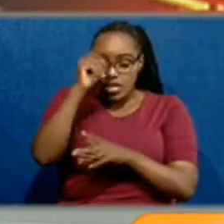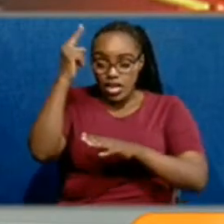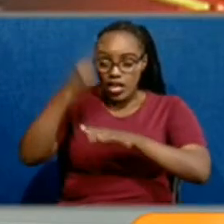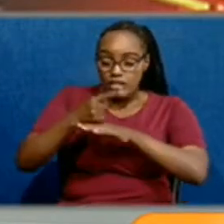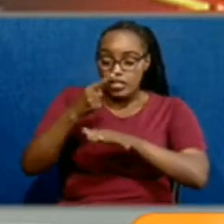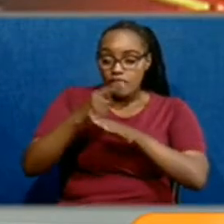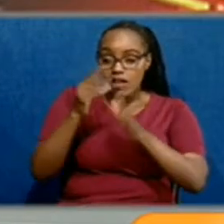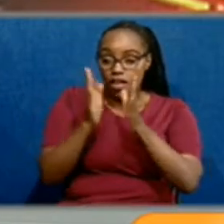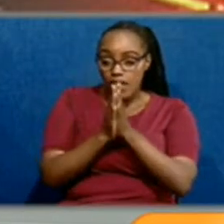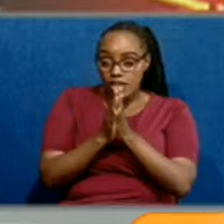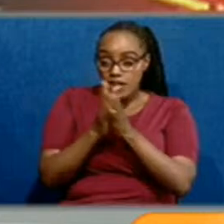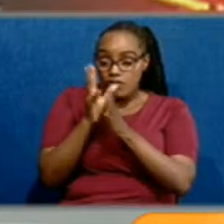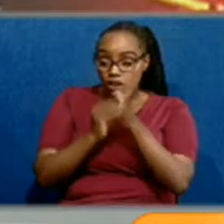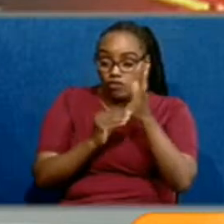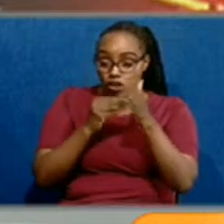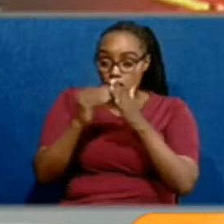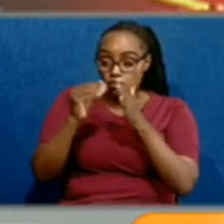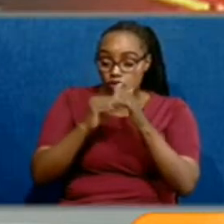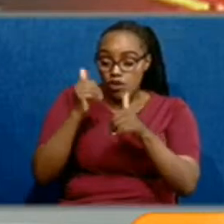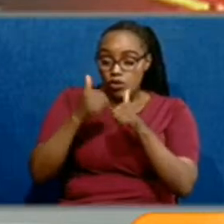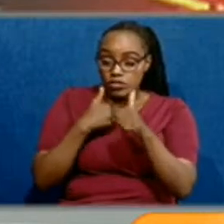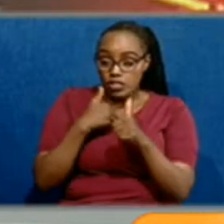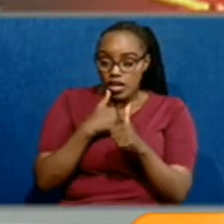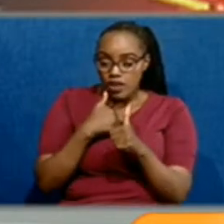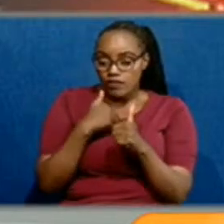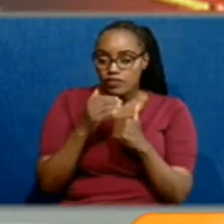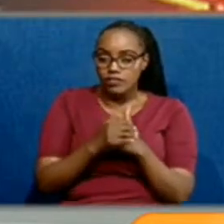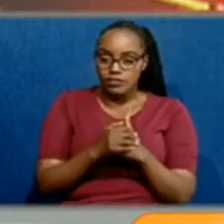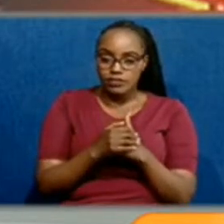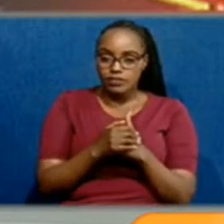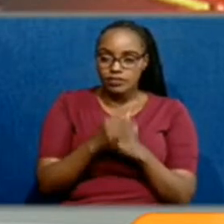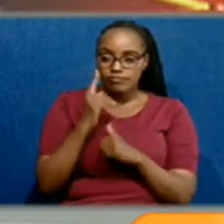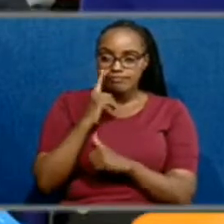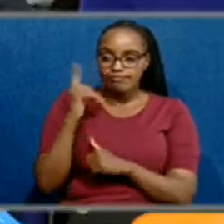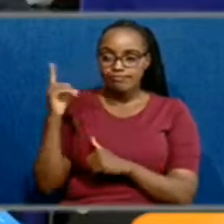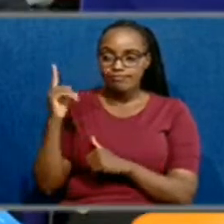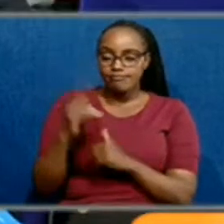and infrastructure development. Our reporter Dennis Otieno has the details.